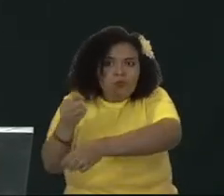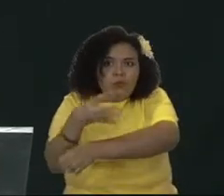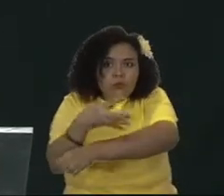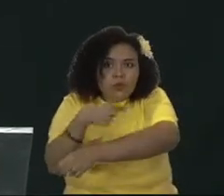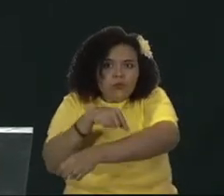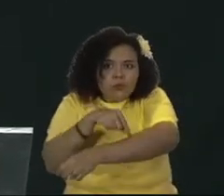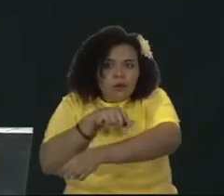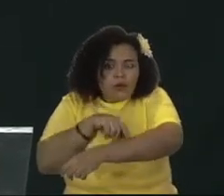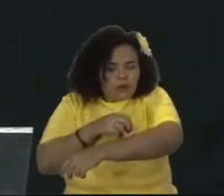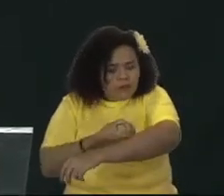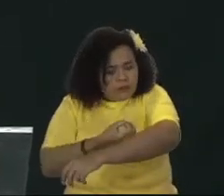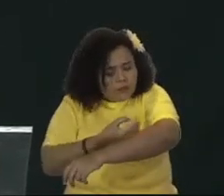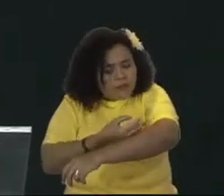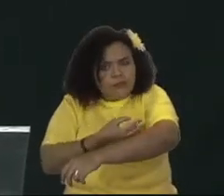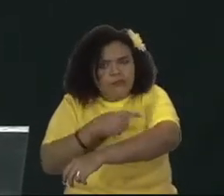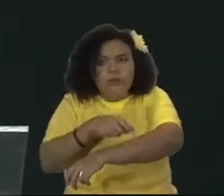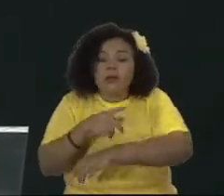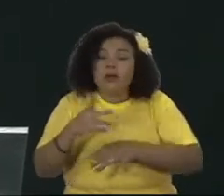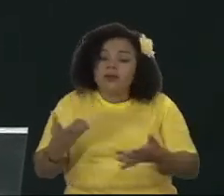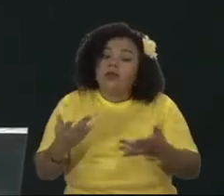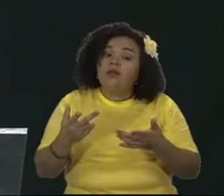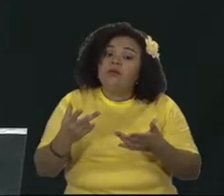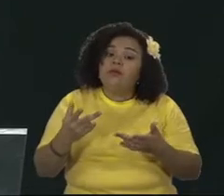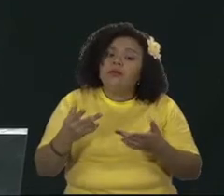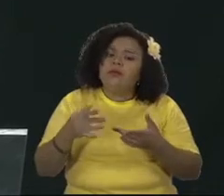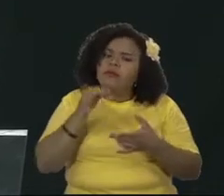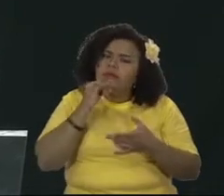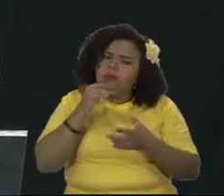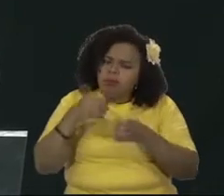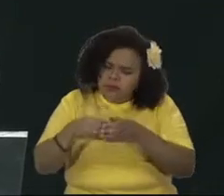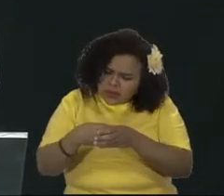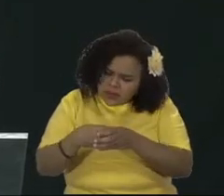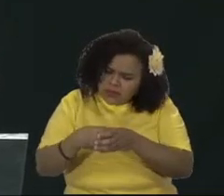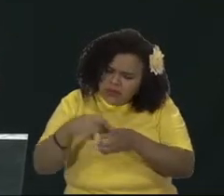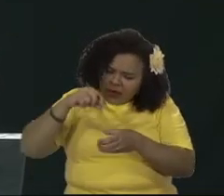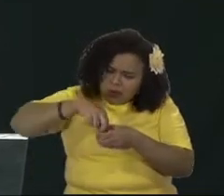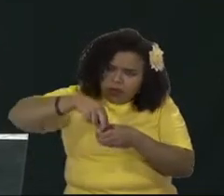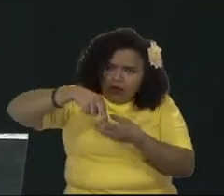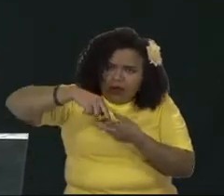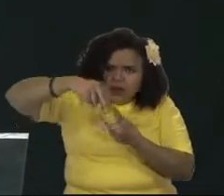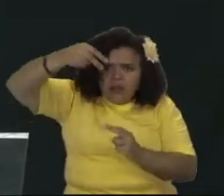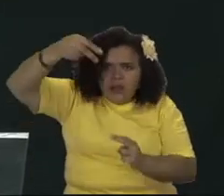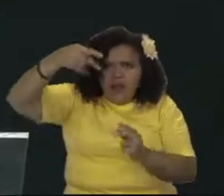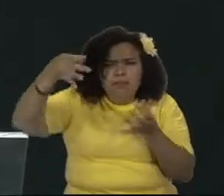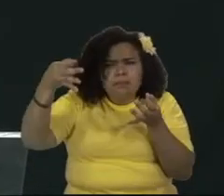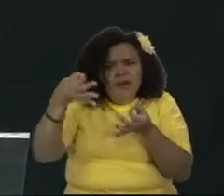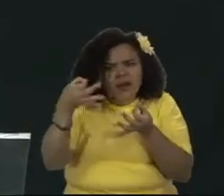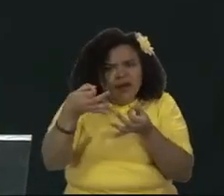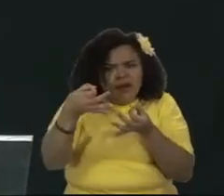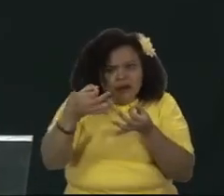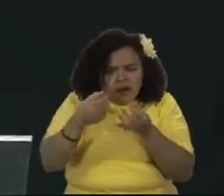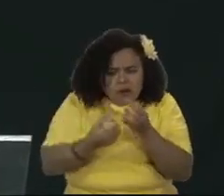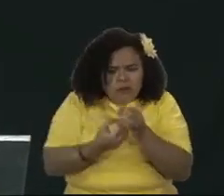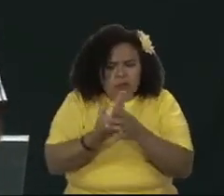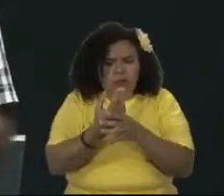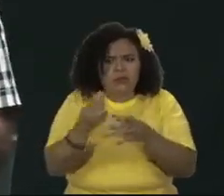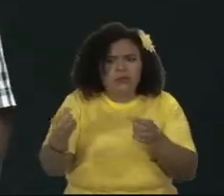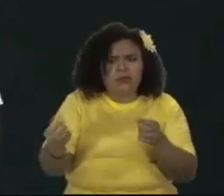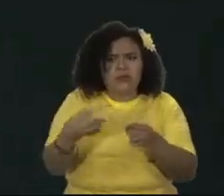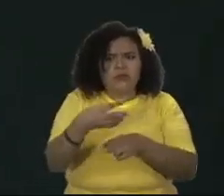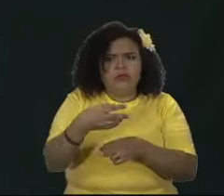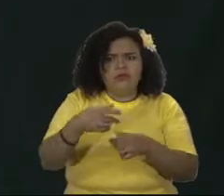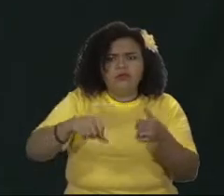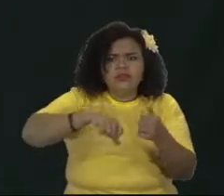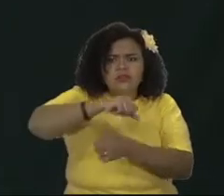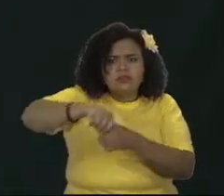cell that when they were made in copies, it wasn't perfect, the copy. And today we are